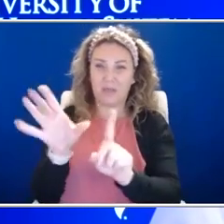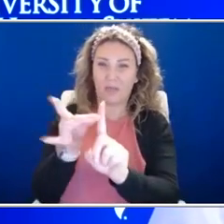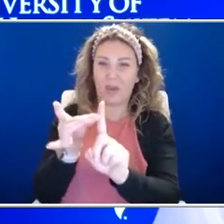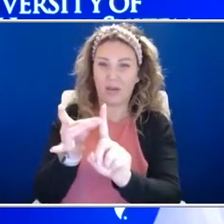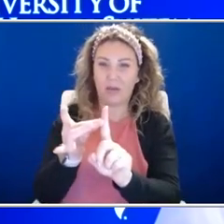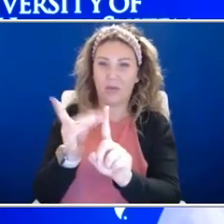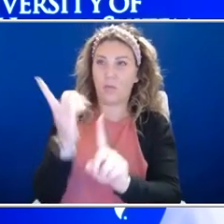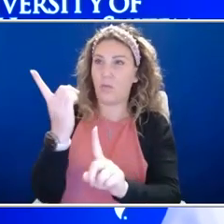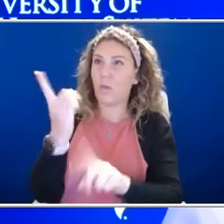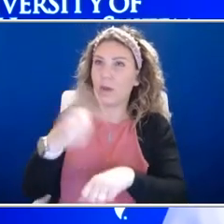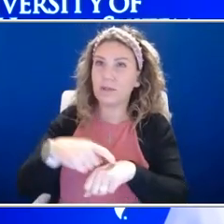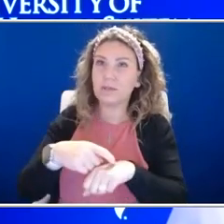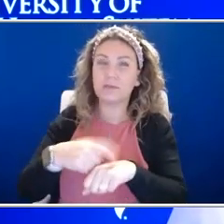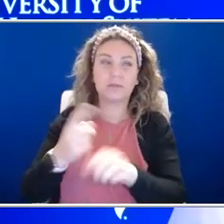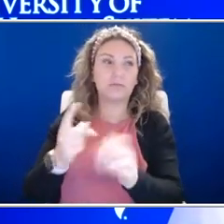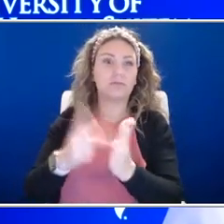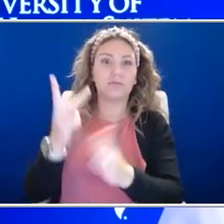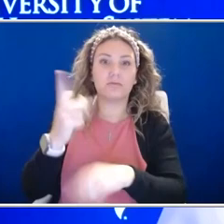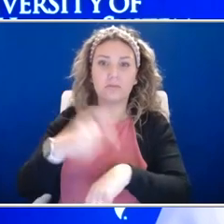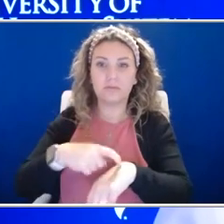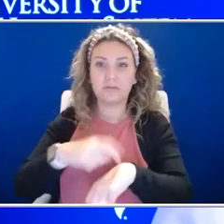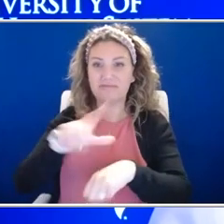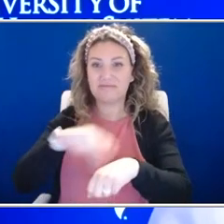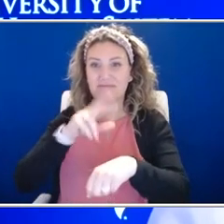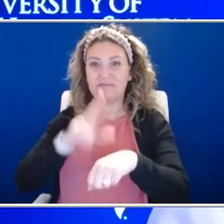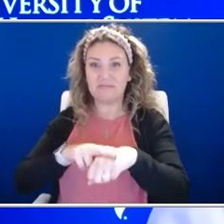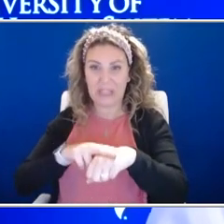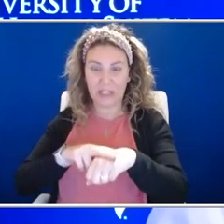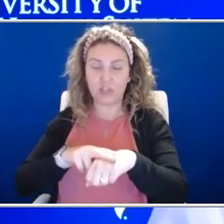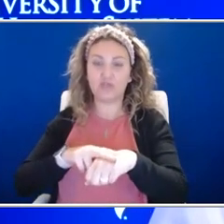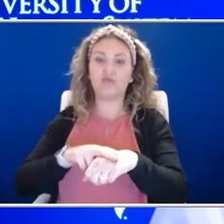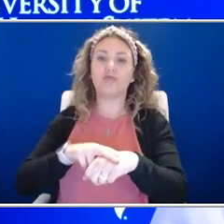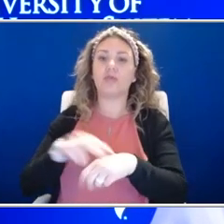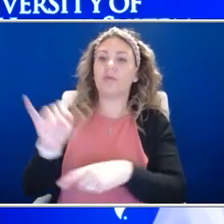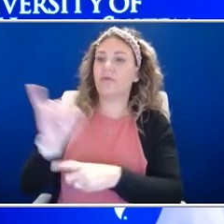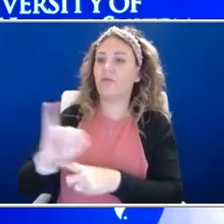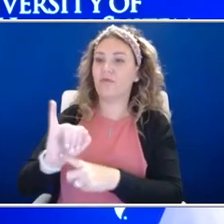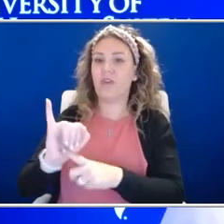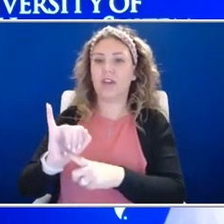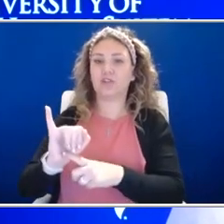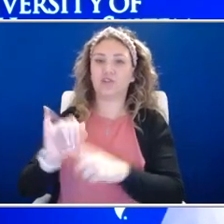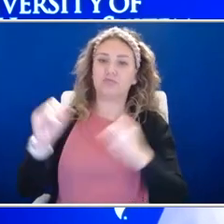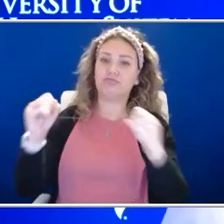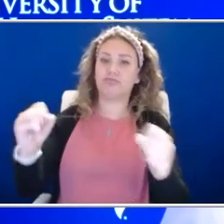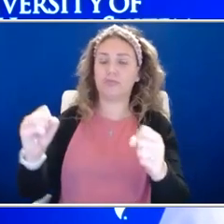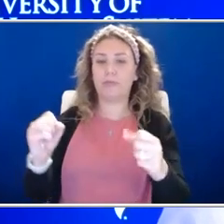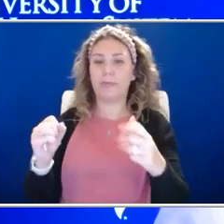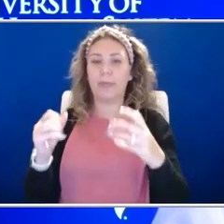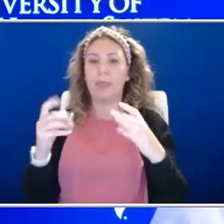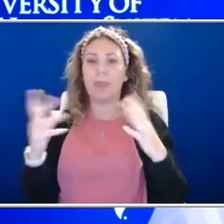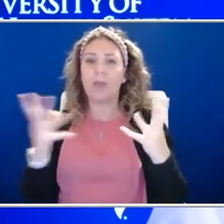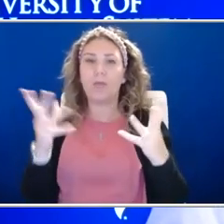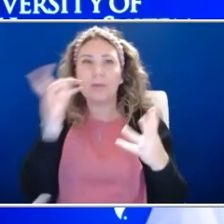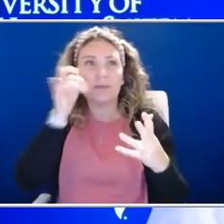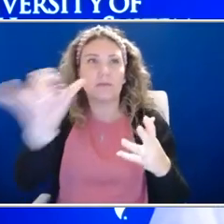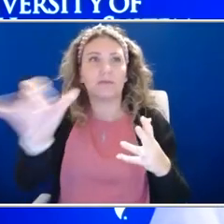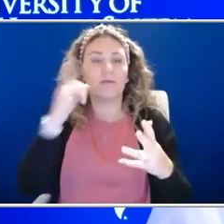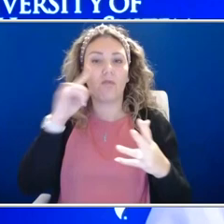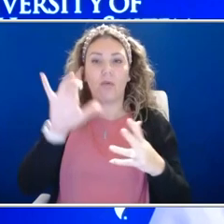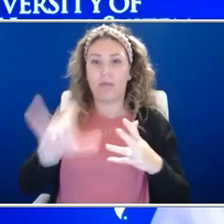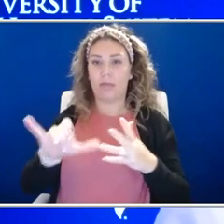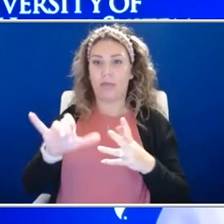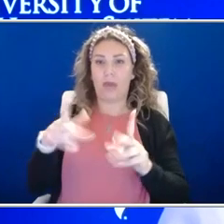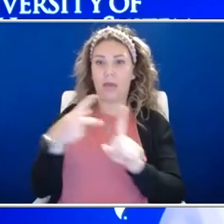twice a year? That's gonna be a natural infection boost. What is your affinity for getting that booster? We know